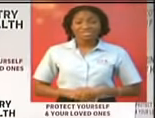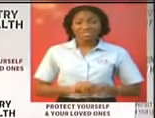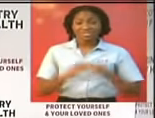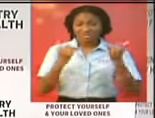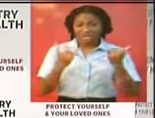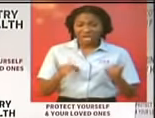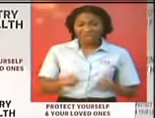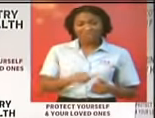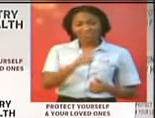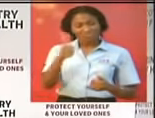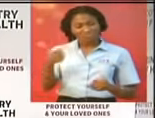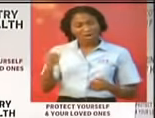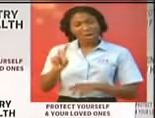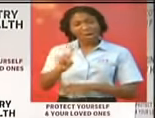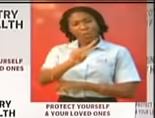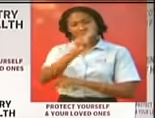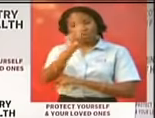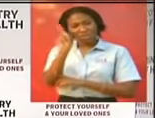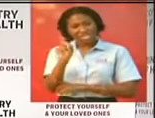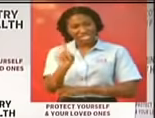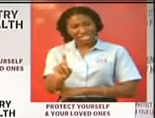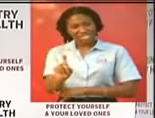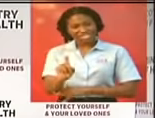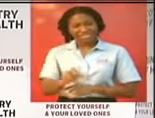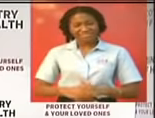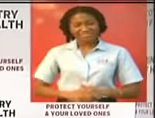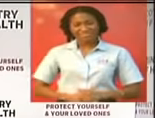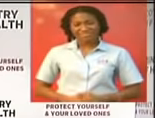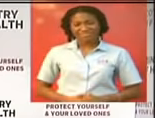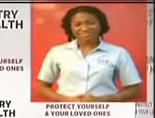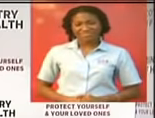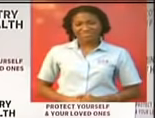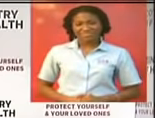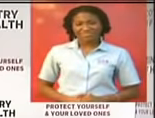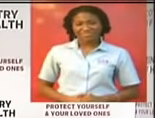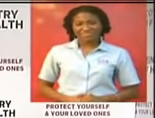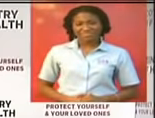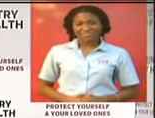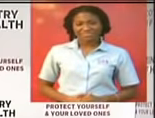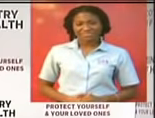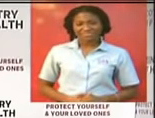go to the Newsday for your first two questions.